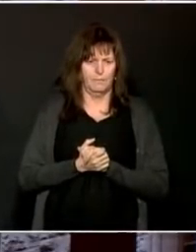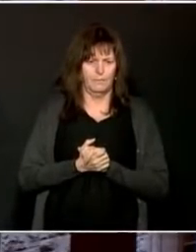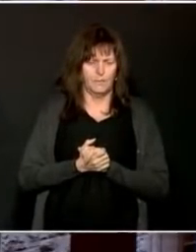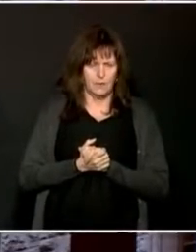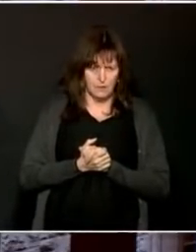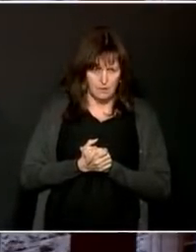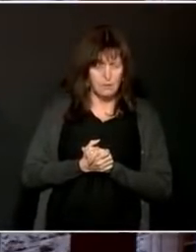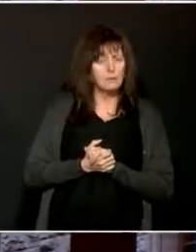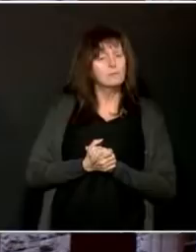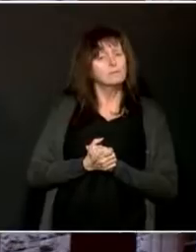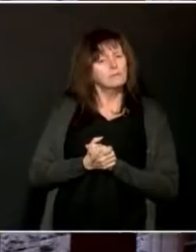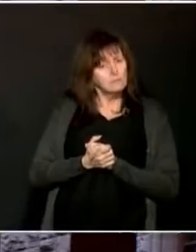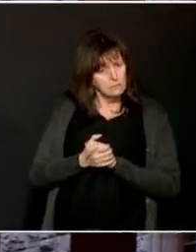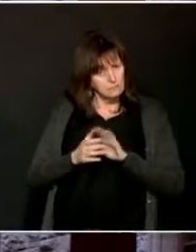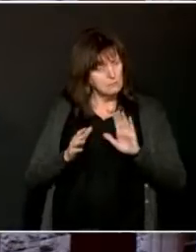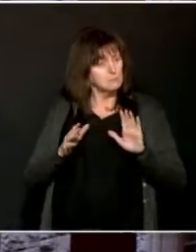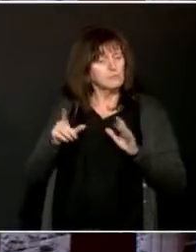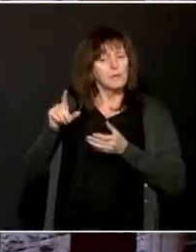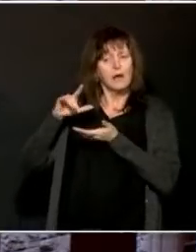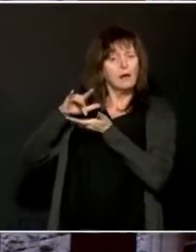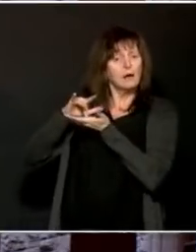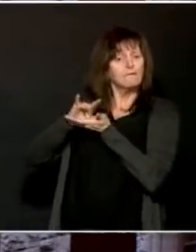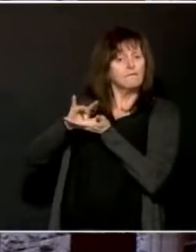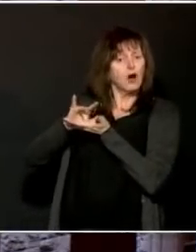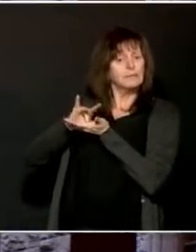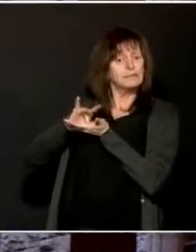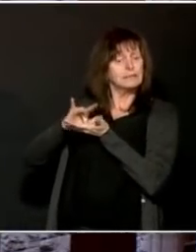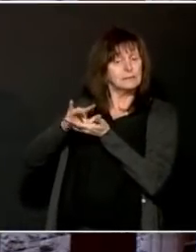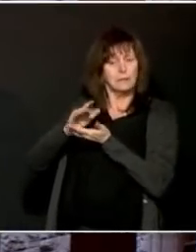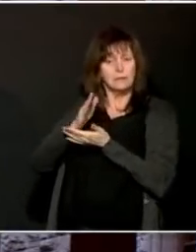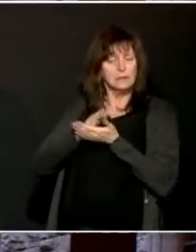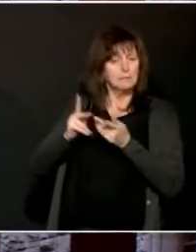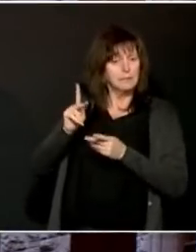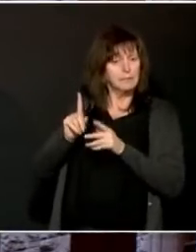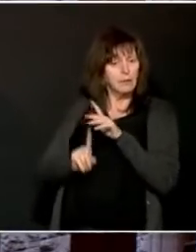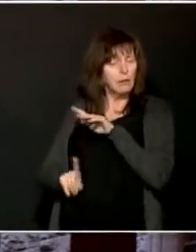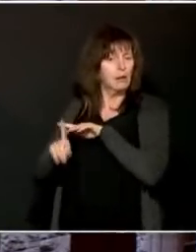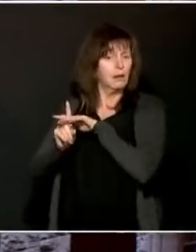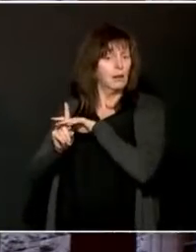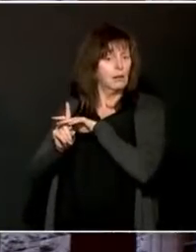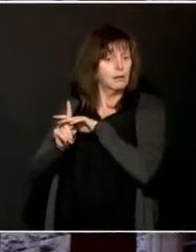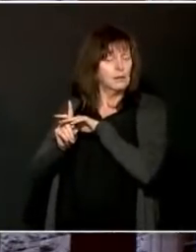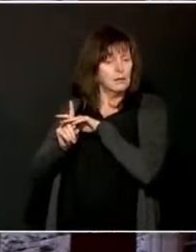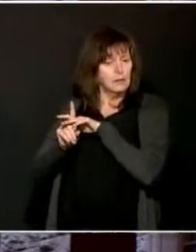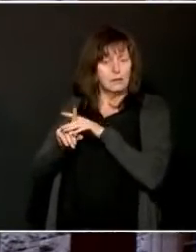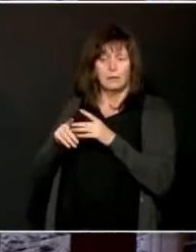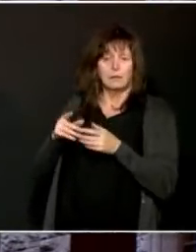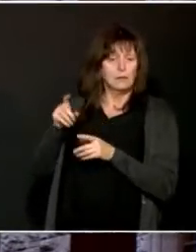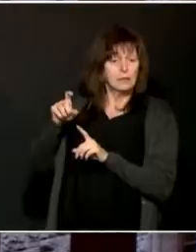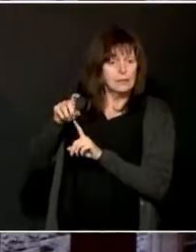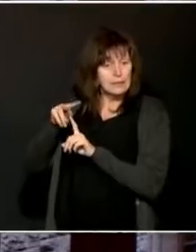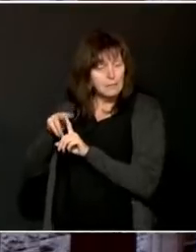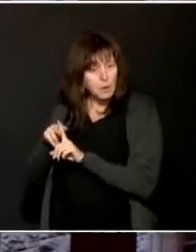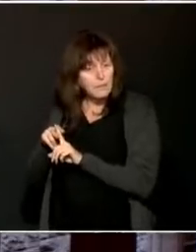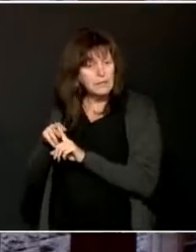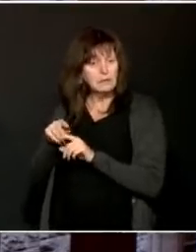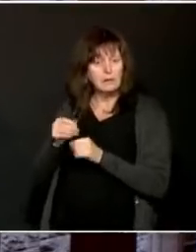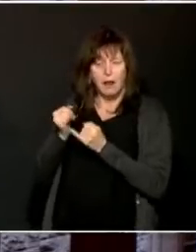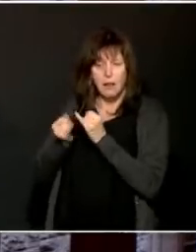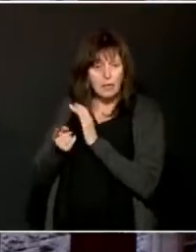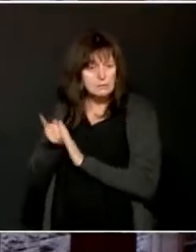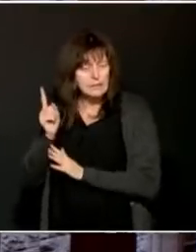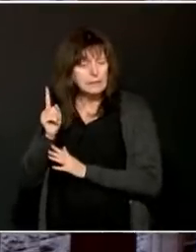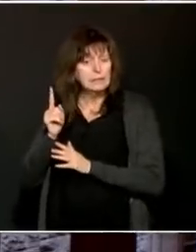have a variation. They have some people come in and make more appointments, but they want to make sure they can guarantee the supply. And health units want to make sure they